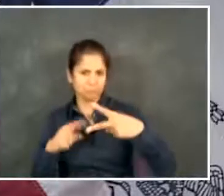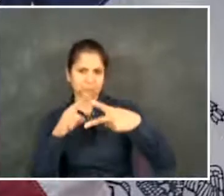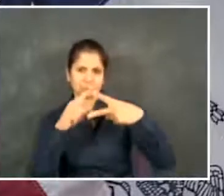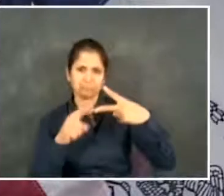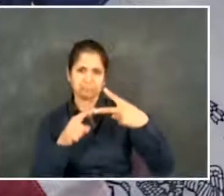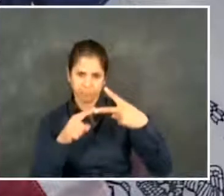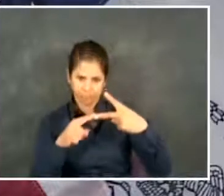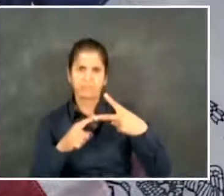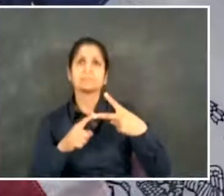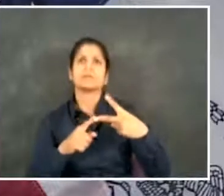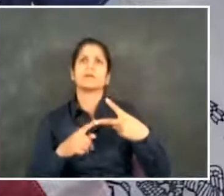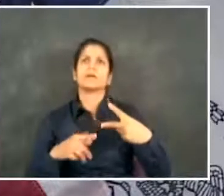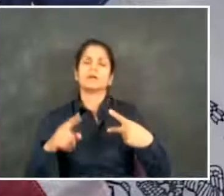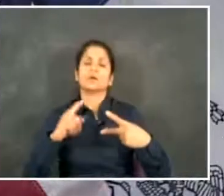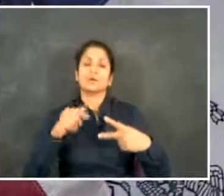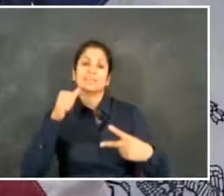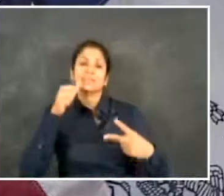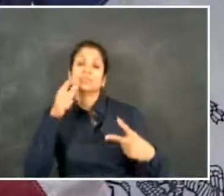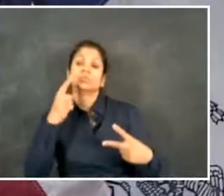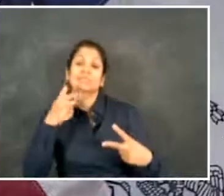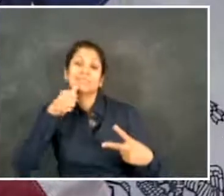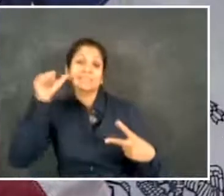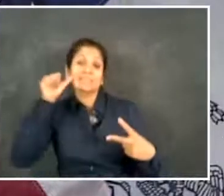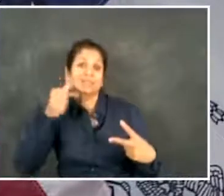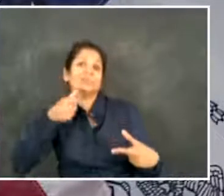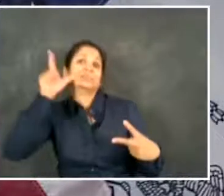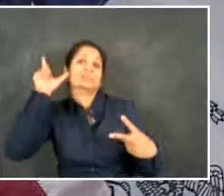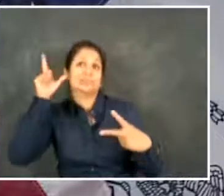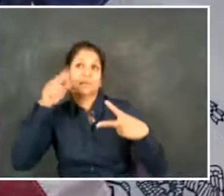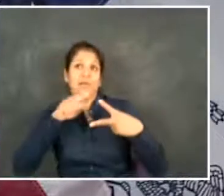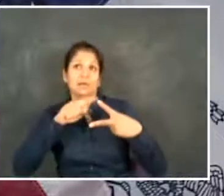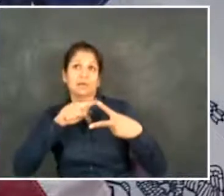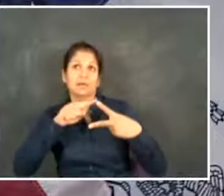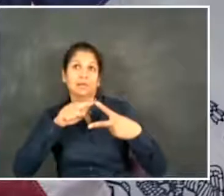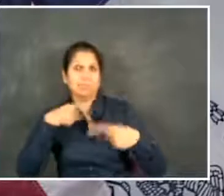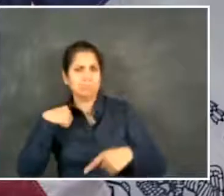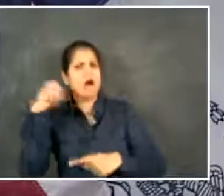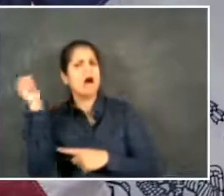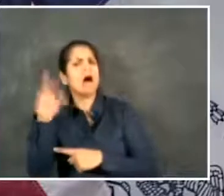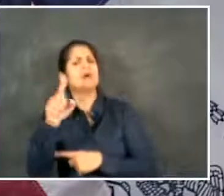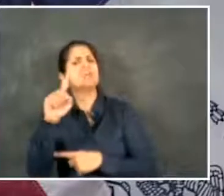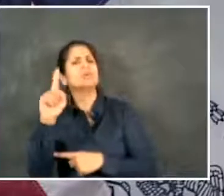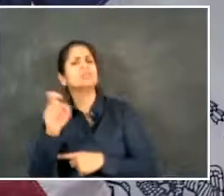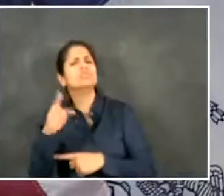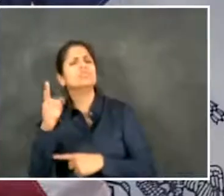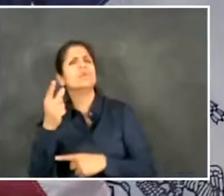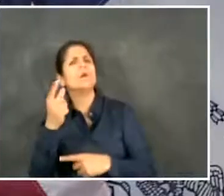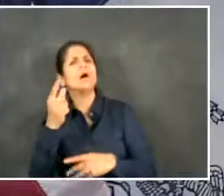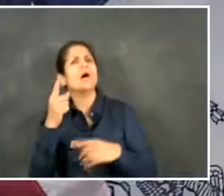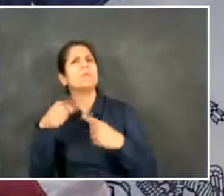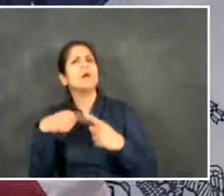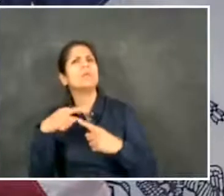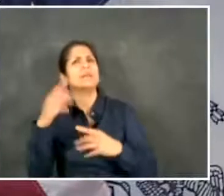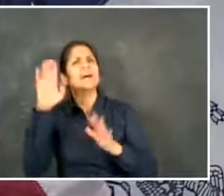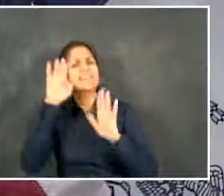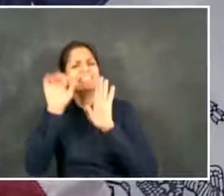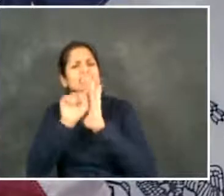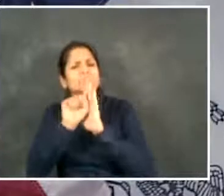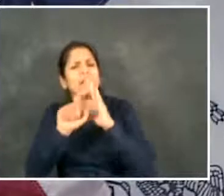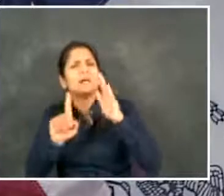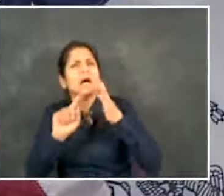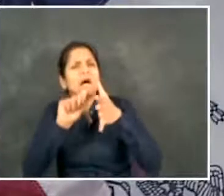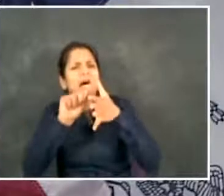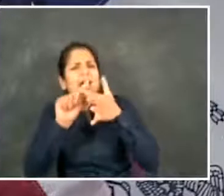about whether you plan to start tracking symptoms of shock or Kawasaki disease as a possible complication